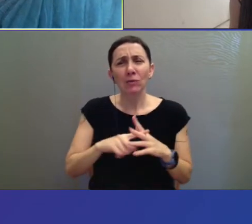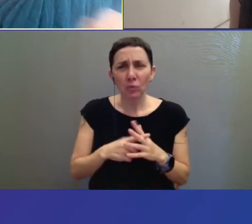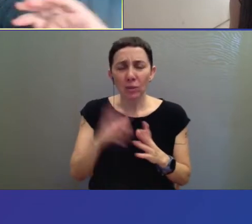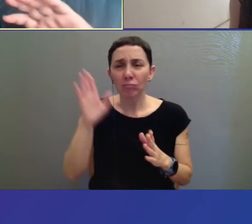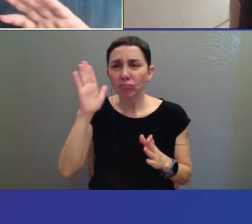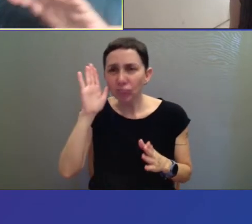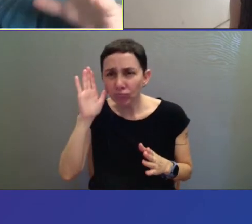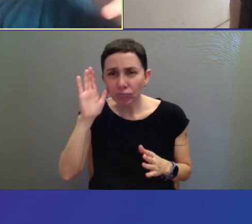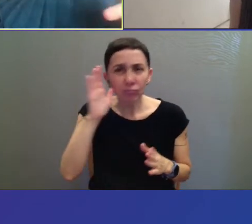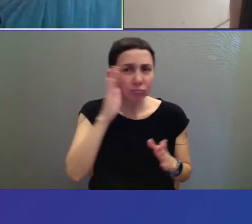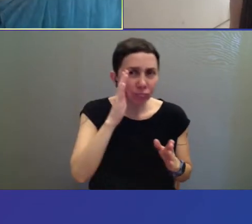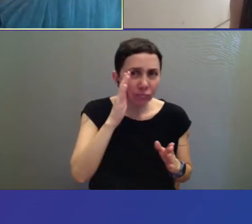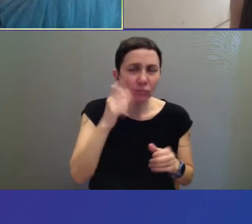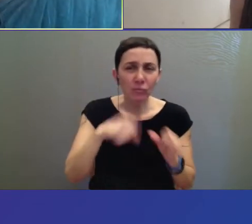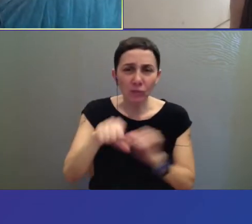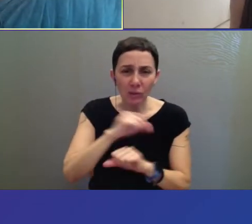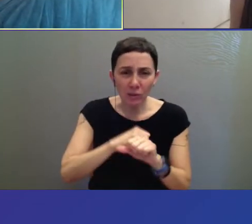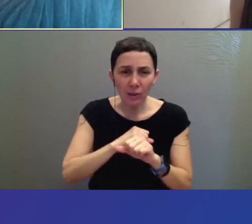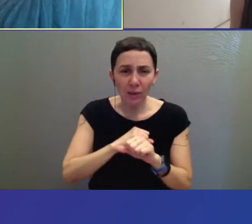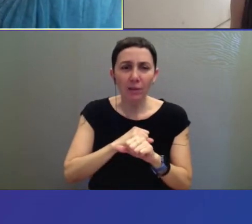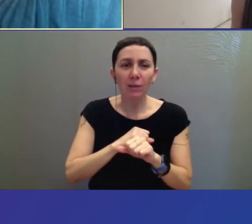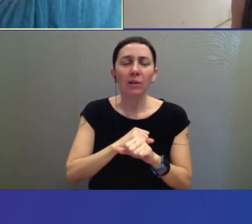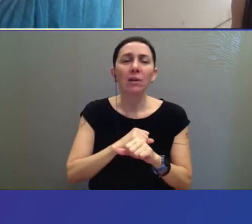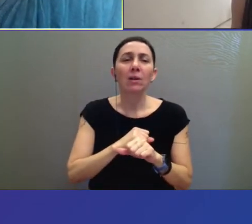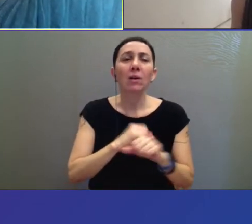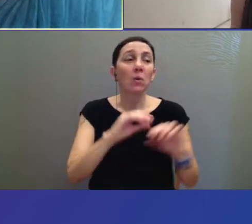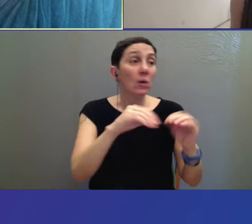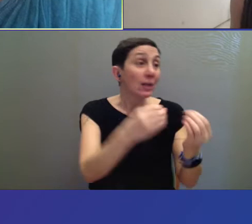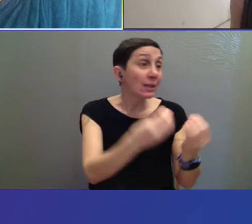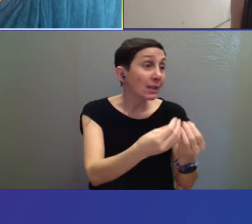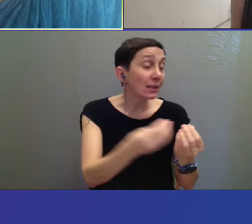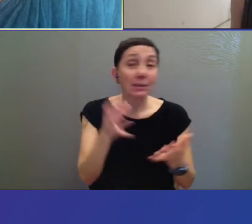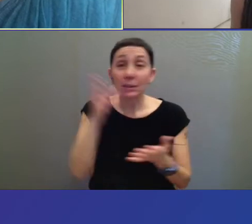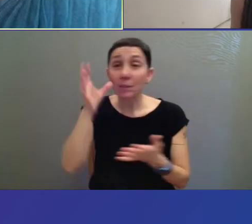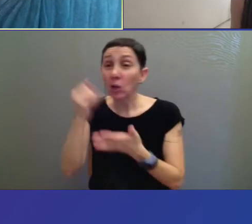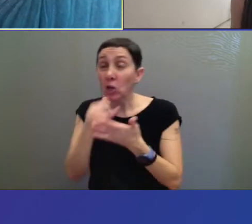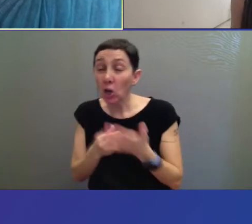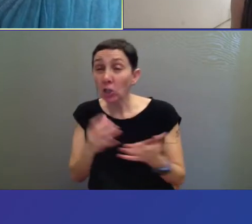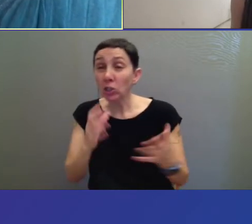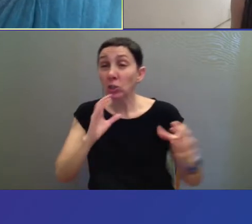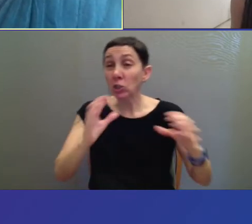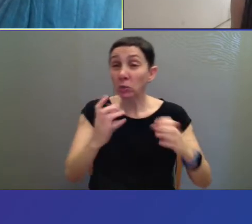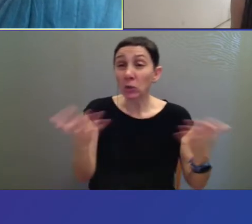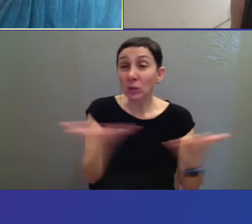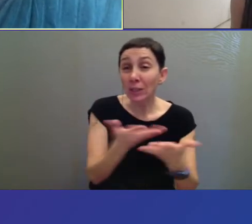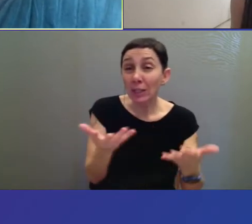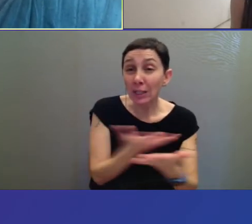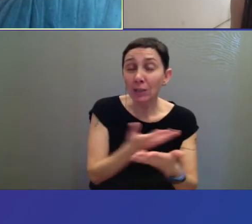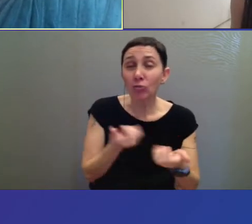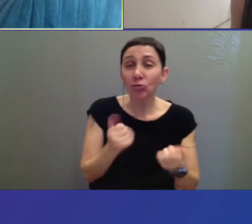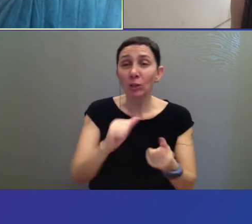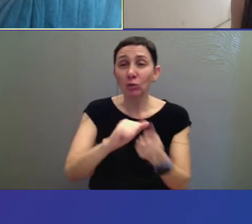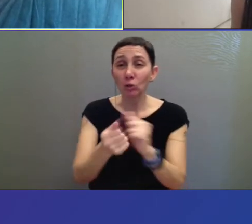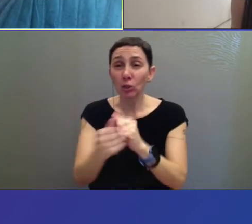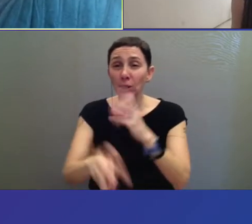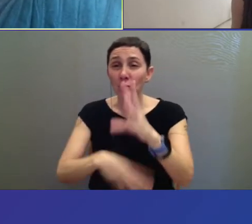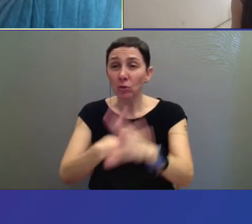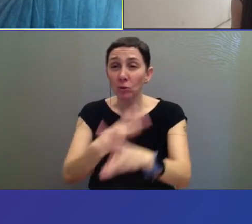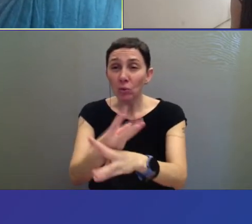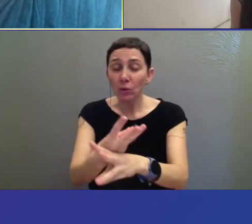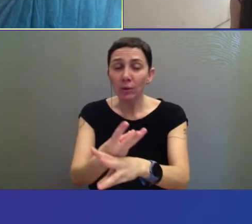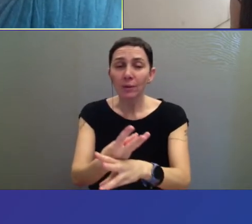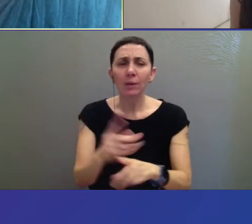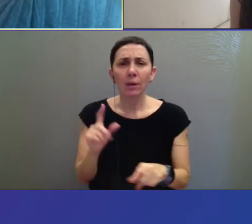other between organizations and parent artists and changing the world. Looks like we have a question. How have